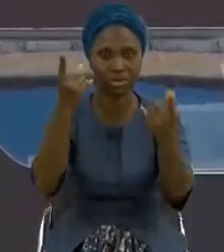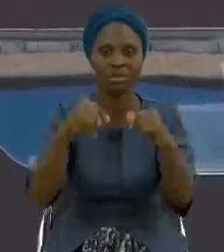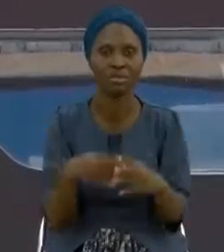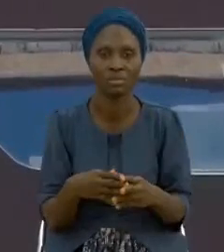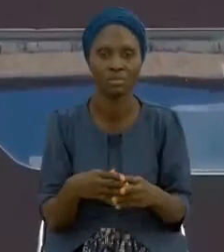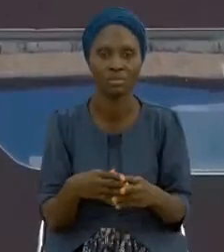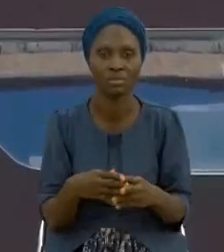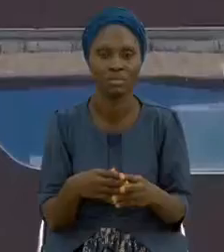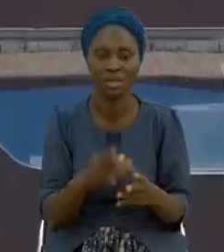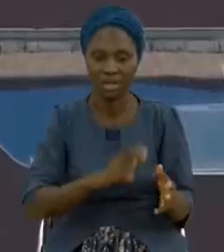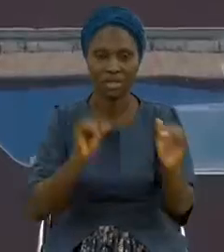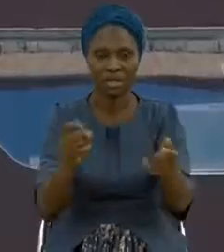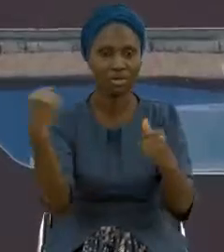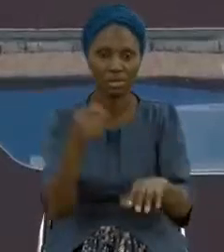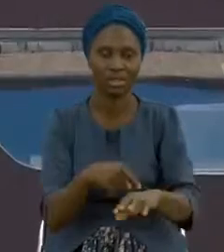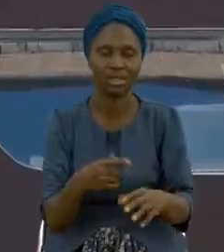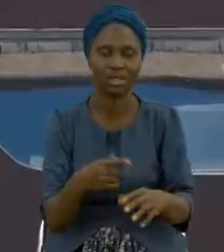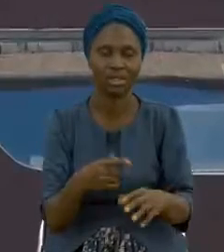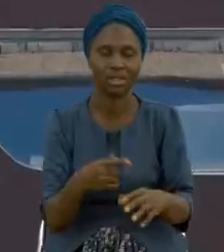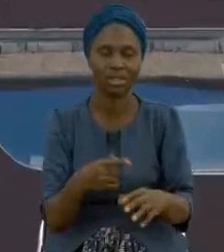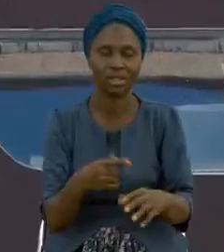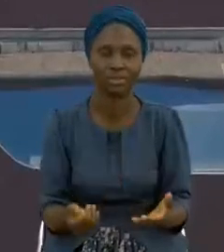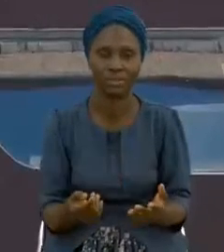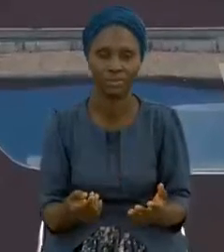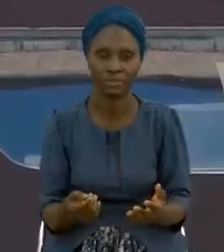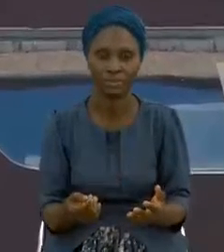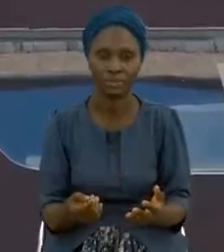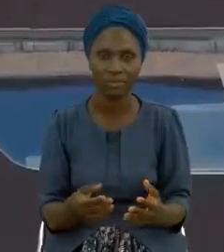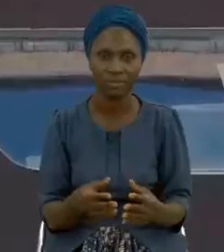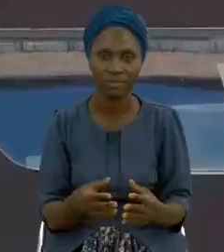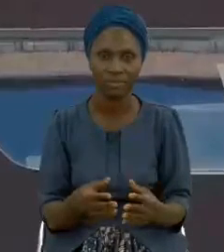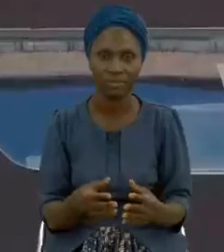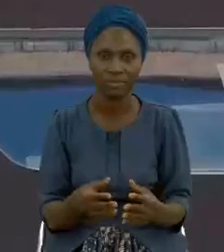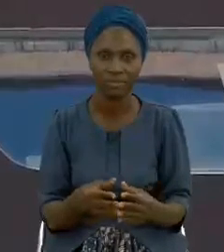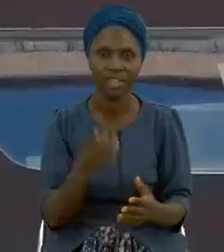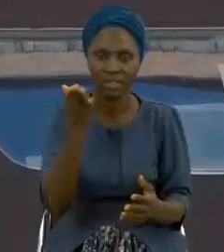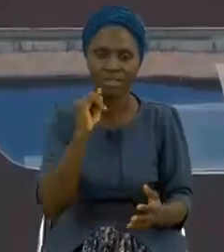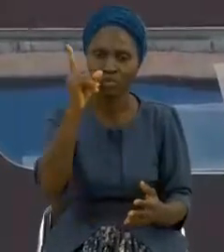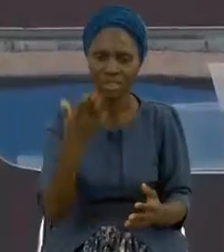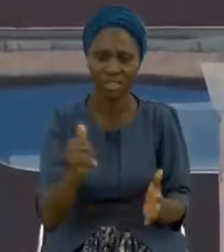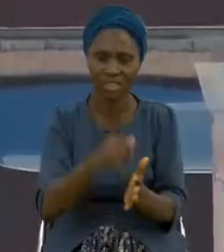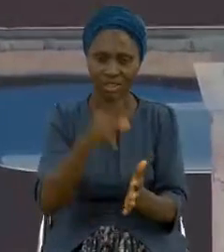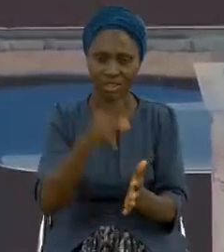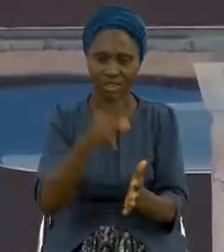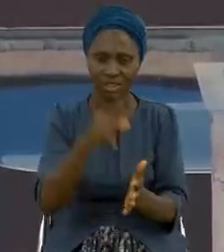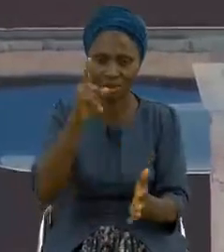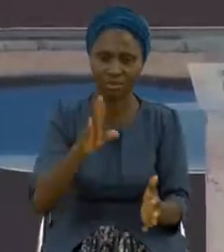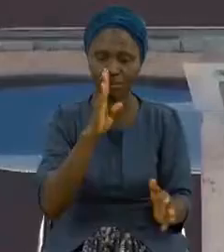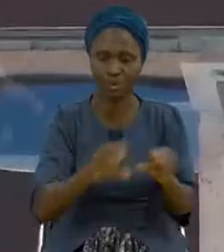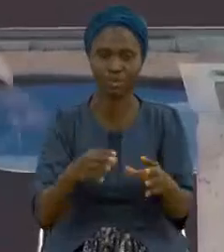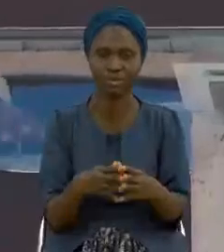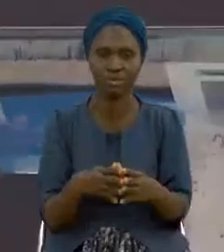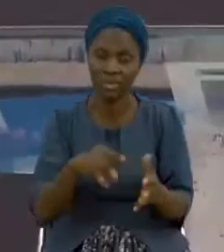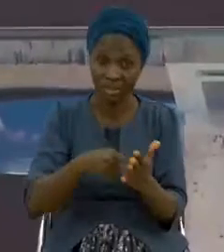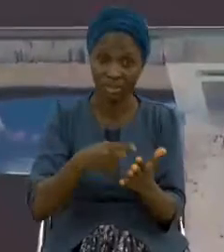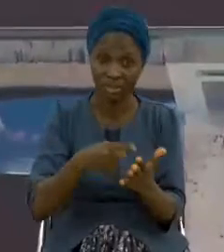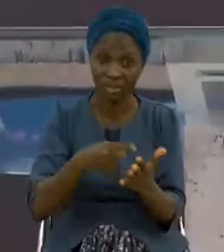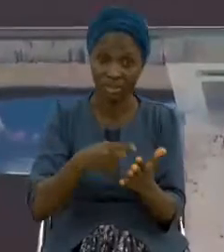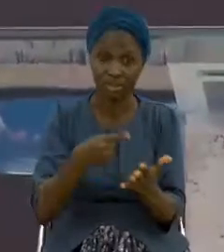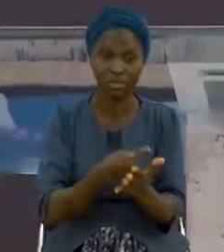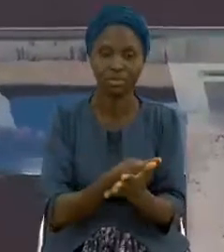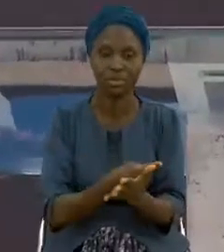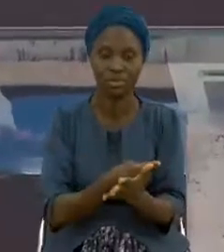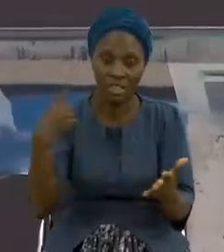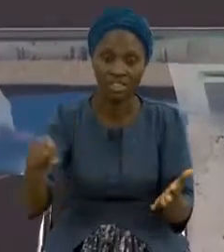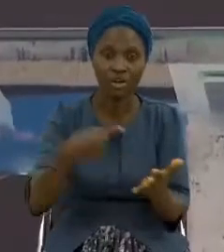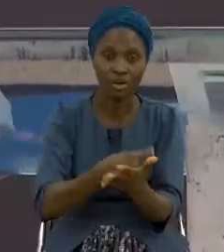must be done. That must be done. This gospel, The gospel of the kingdom must